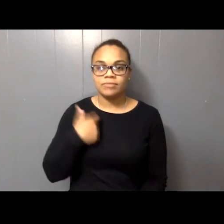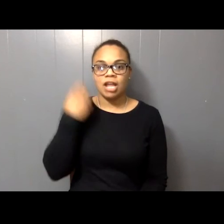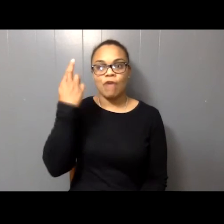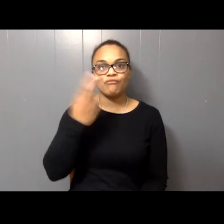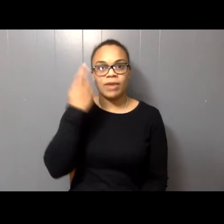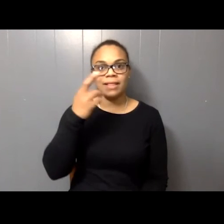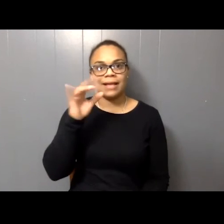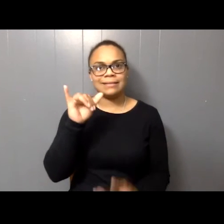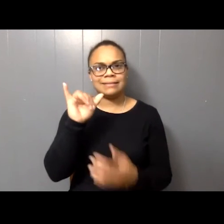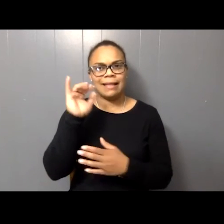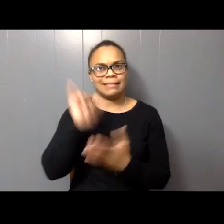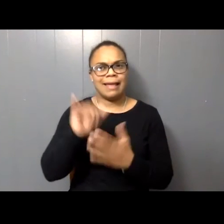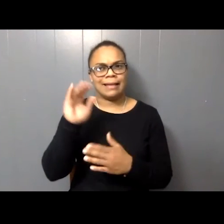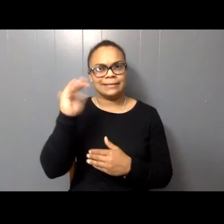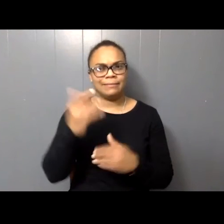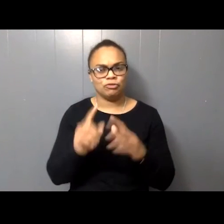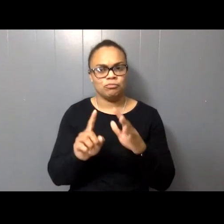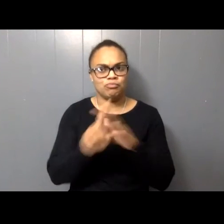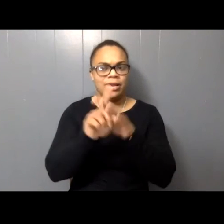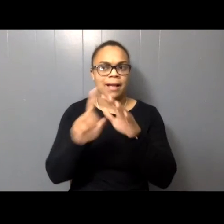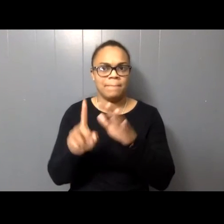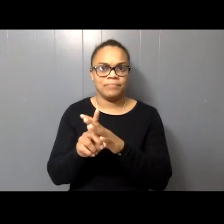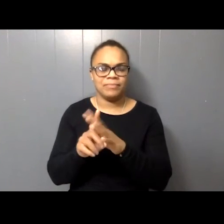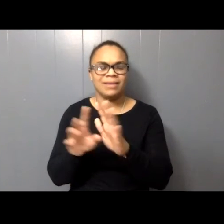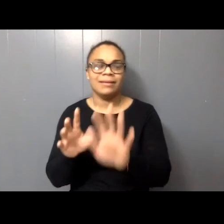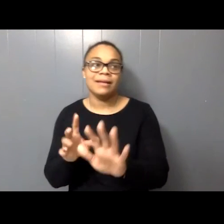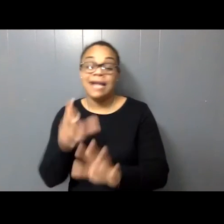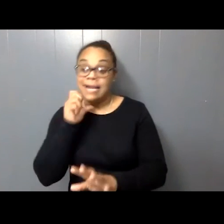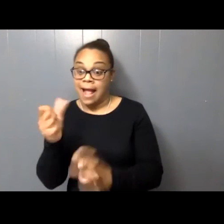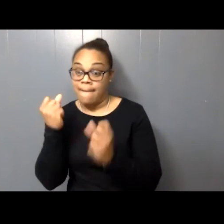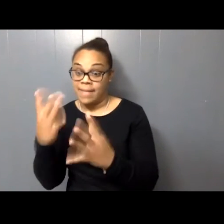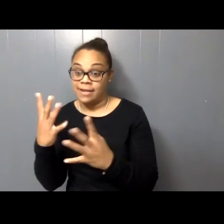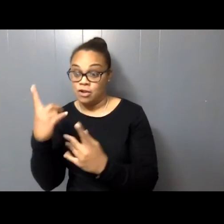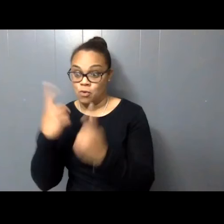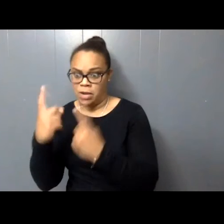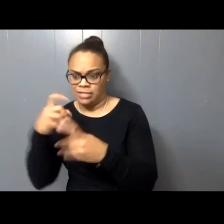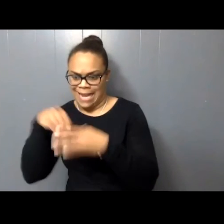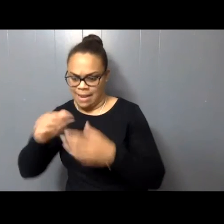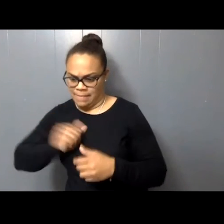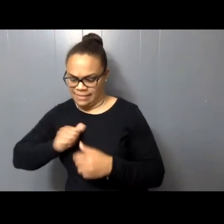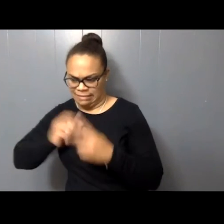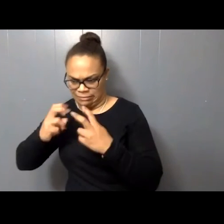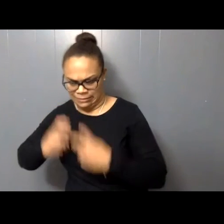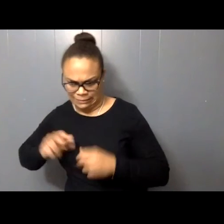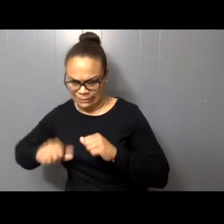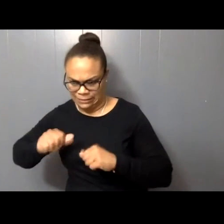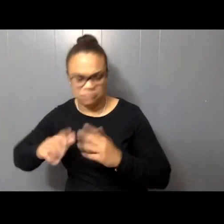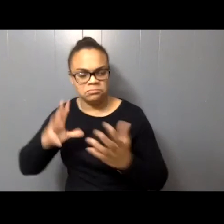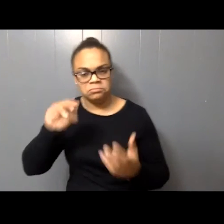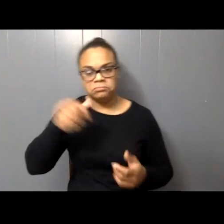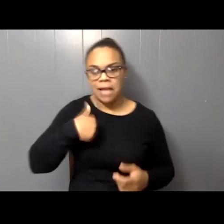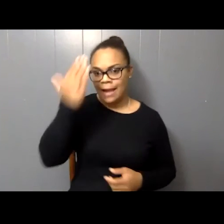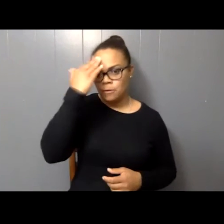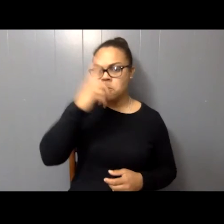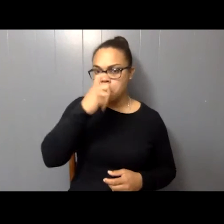as many questions within myself. Like I'm pretty comfortable with who I am. I know that I'm bi and that even though I'm with a guy,